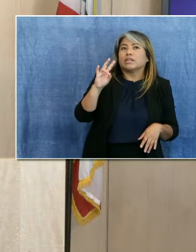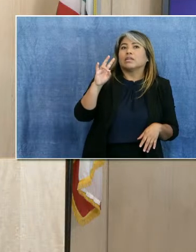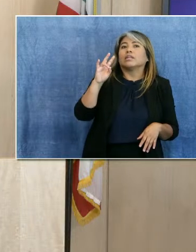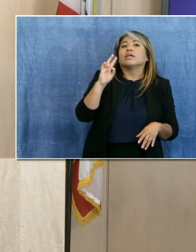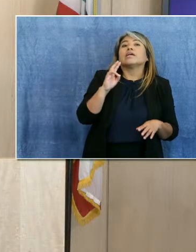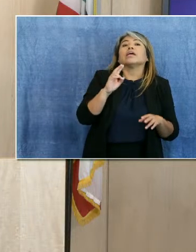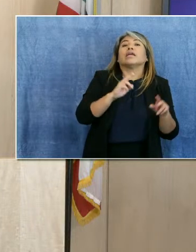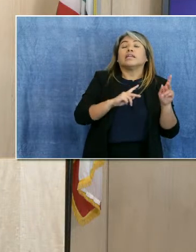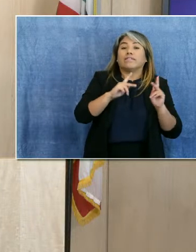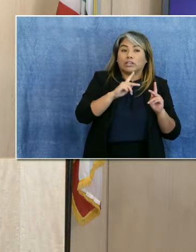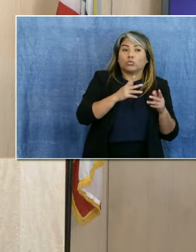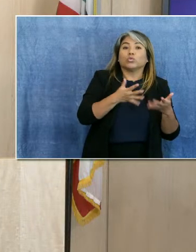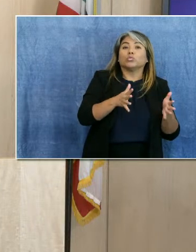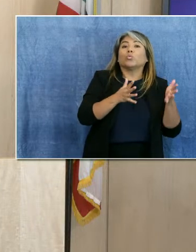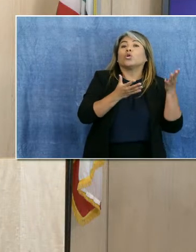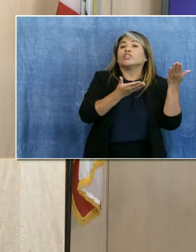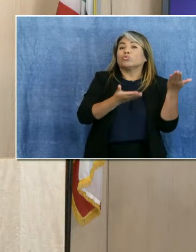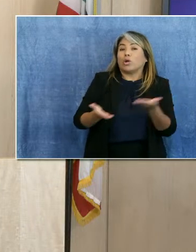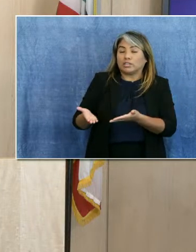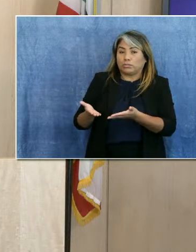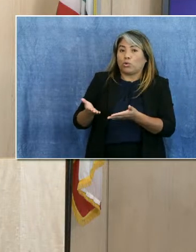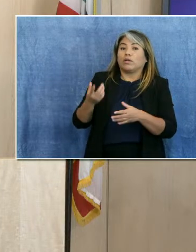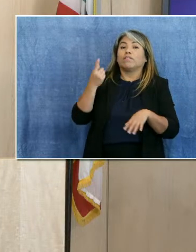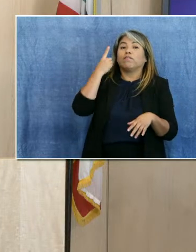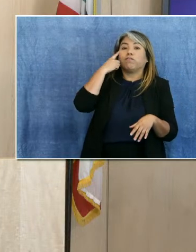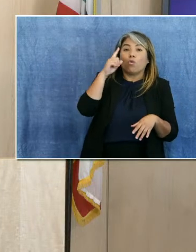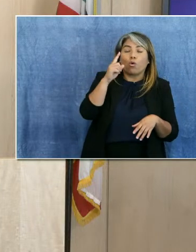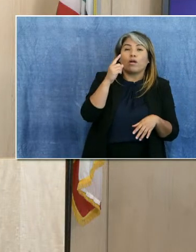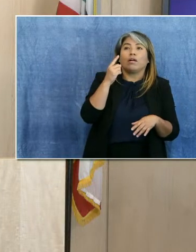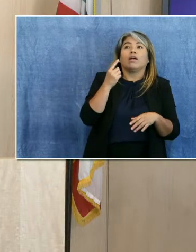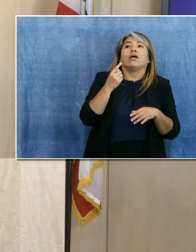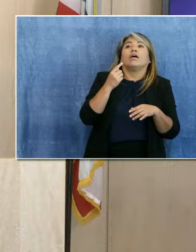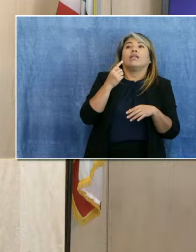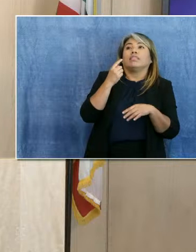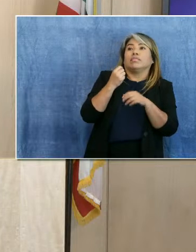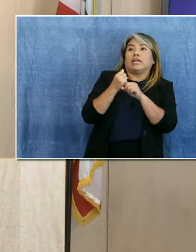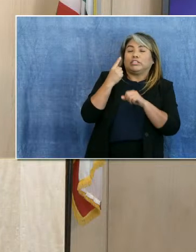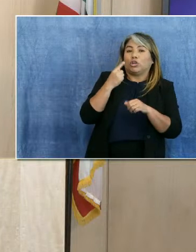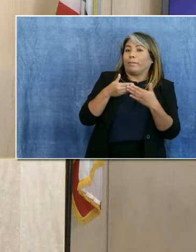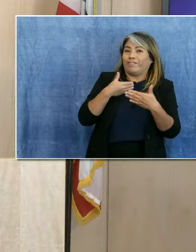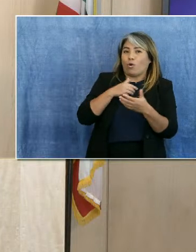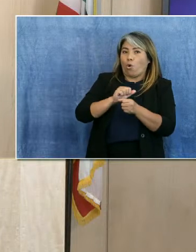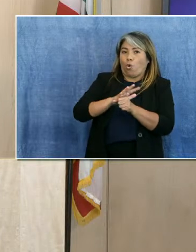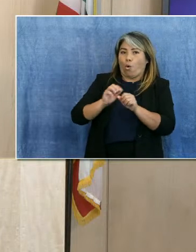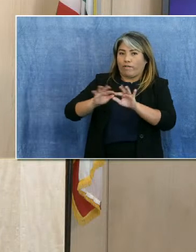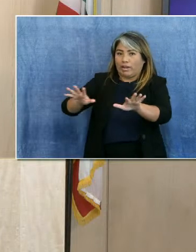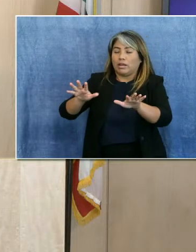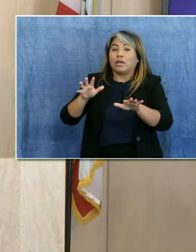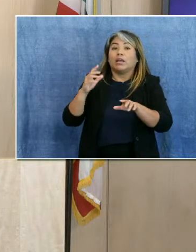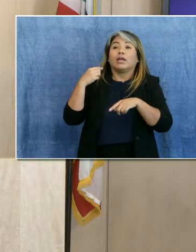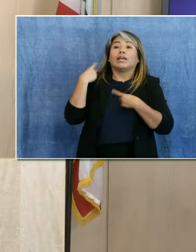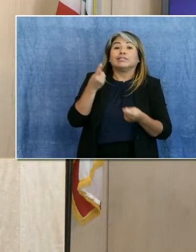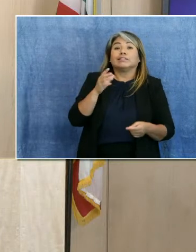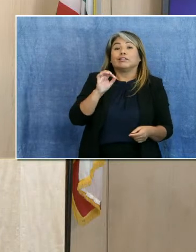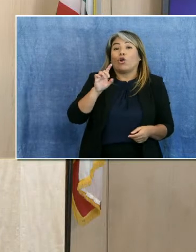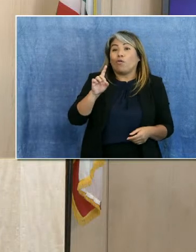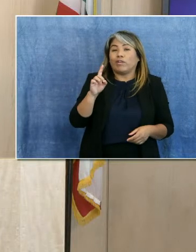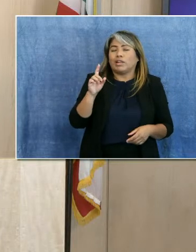7.7 individuals were transported for last year before COVID. And then since COVID, it's